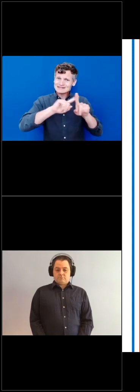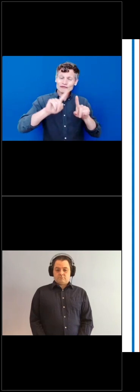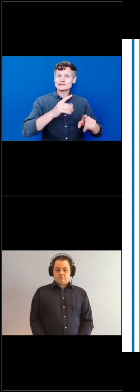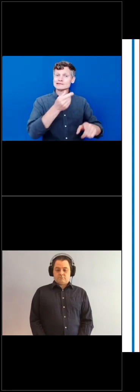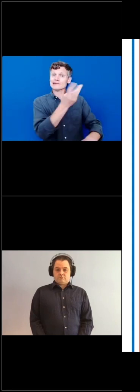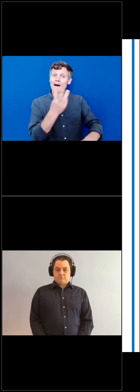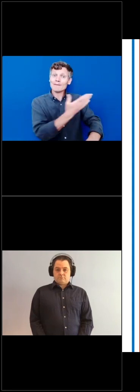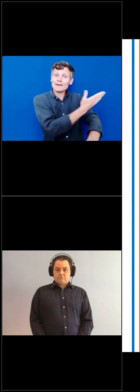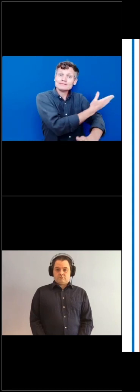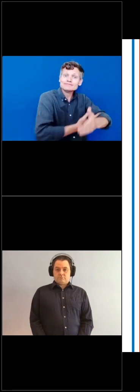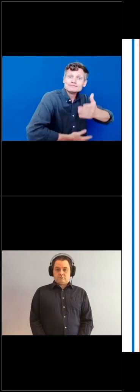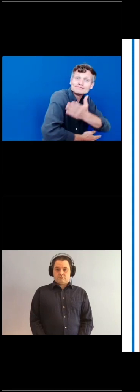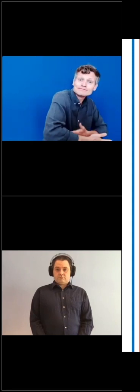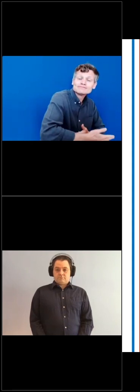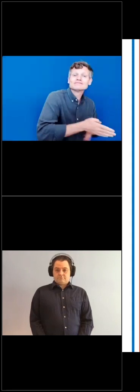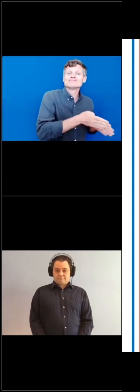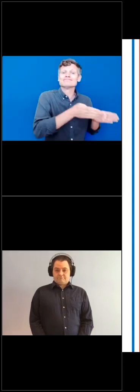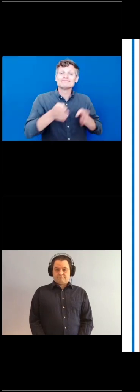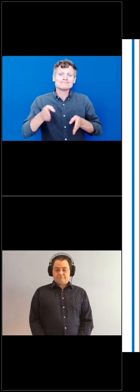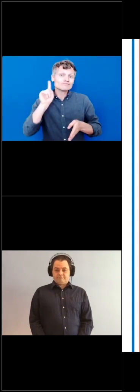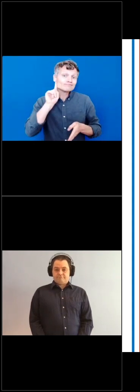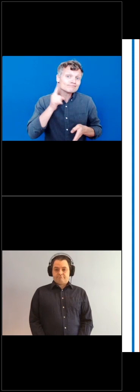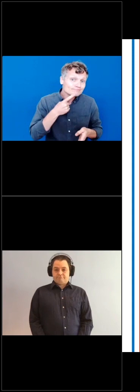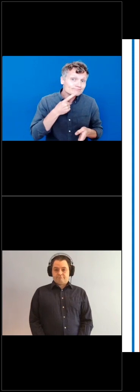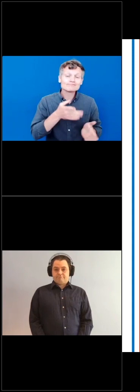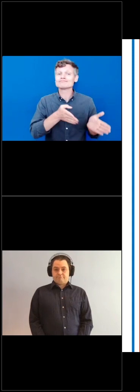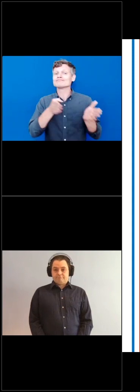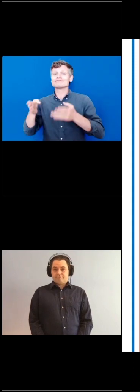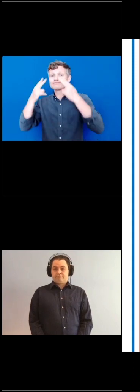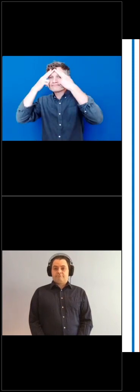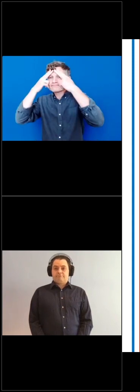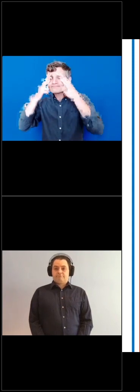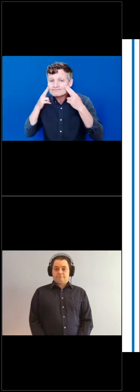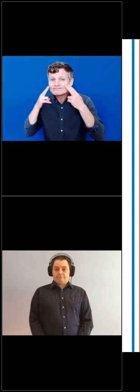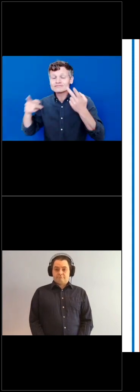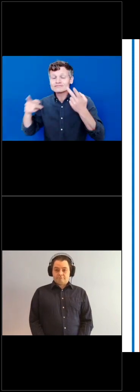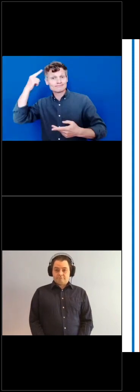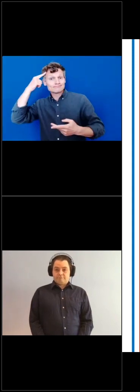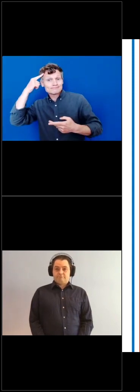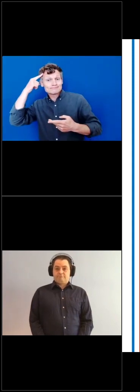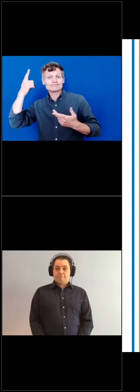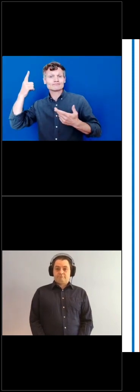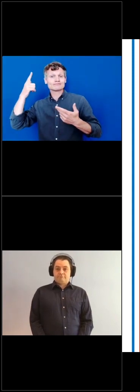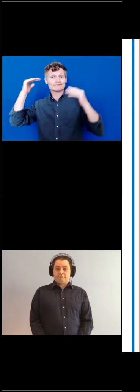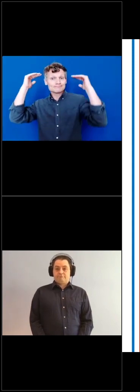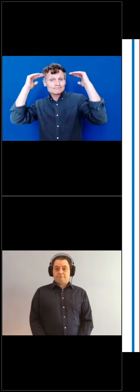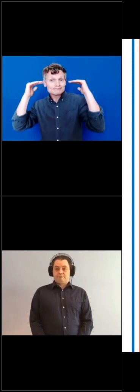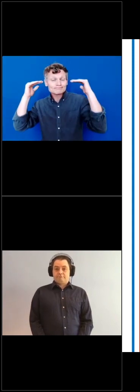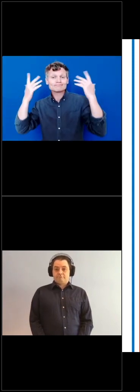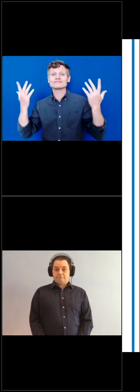persons with hearing impairment, intellectual impairment, visual impairment, and psychosocial,